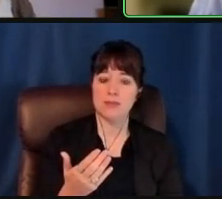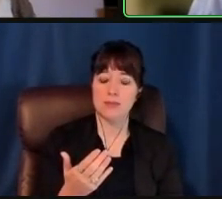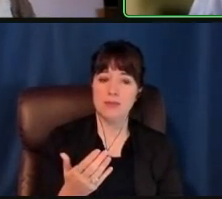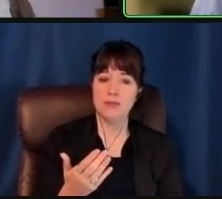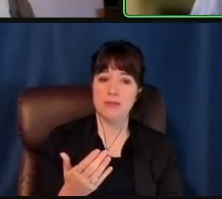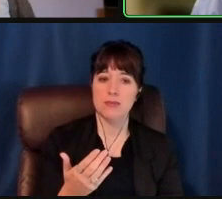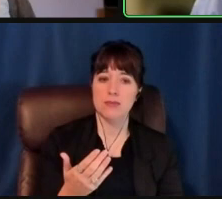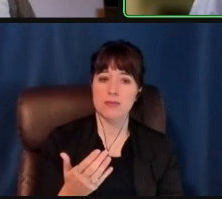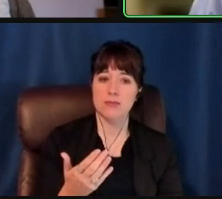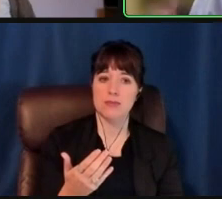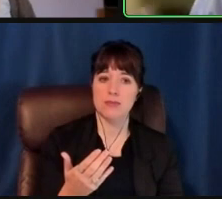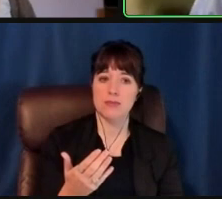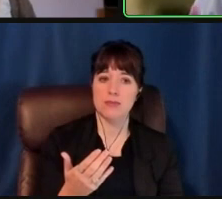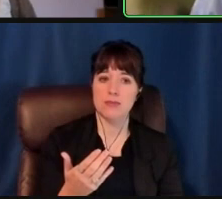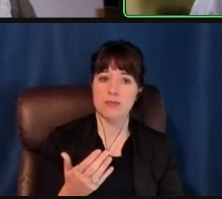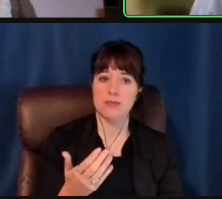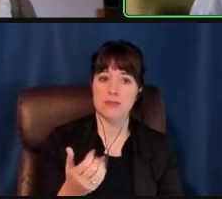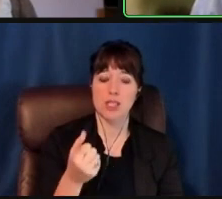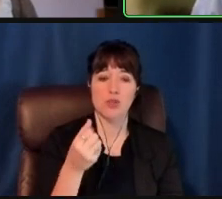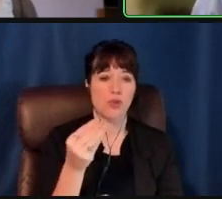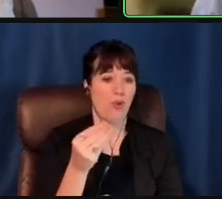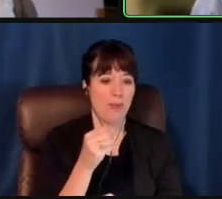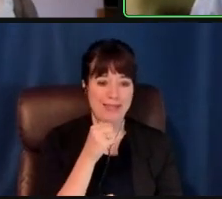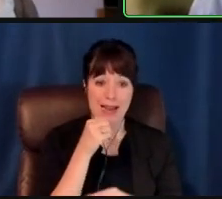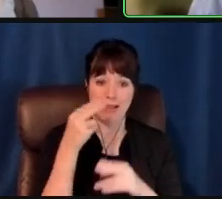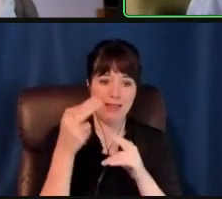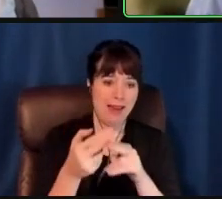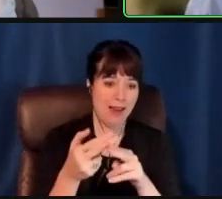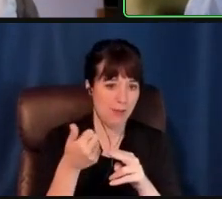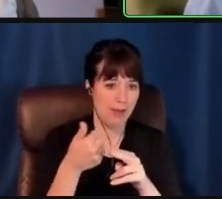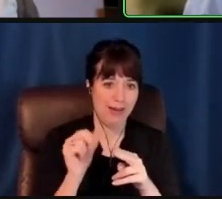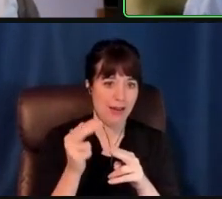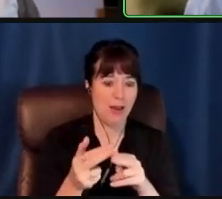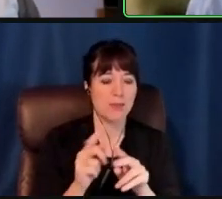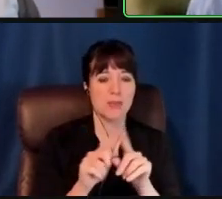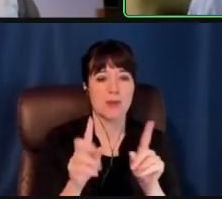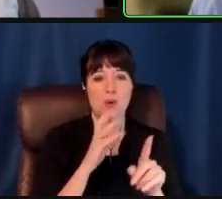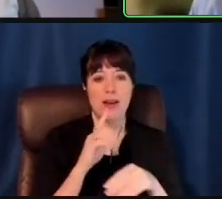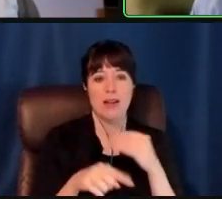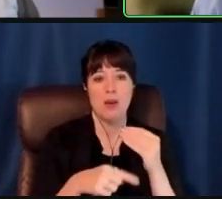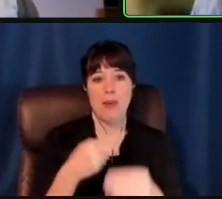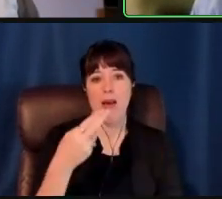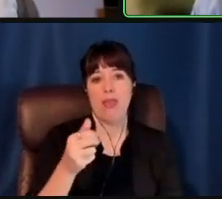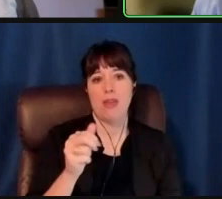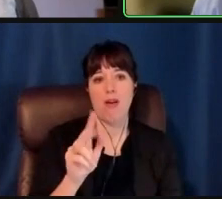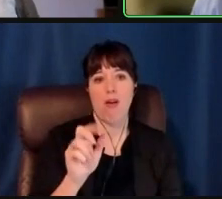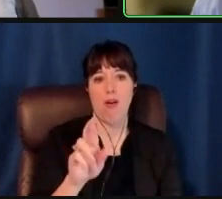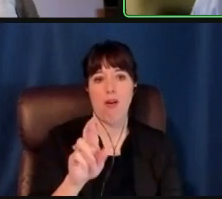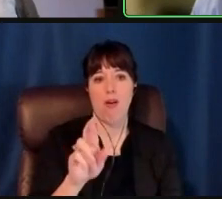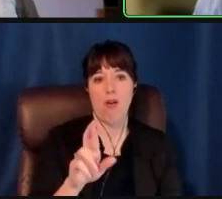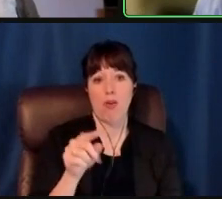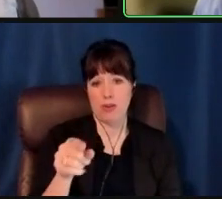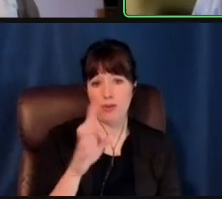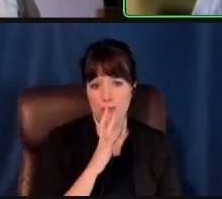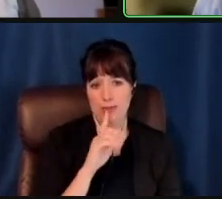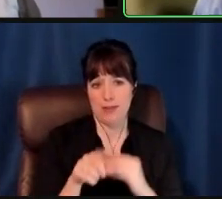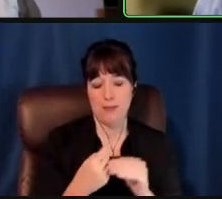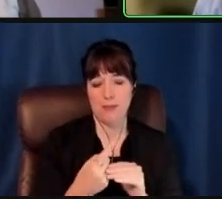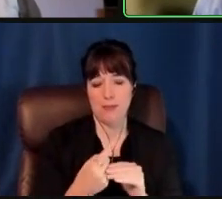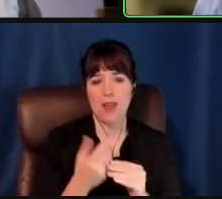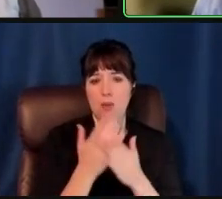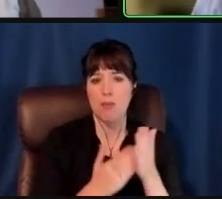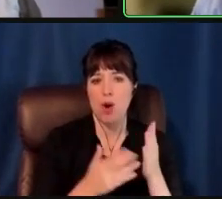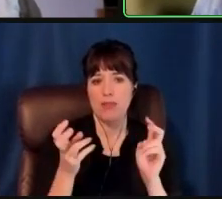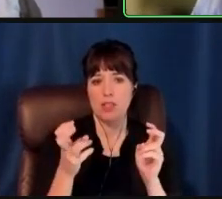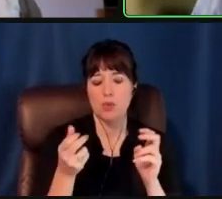to speak to, not naming any names, but speaking of the hauler that you're referring to, part of the issue is that a number